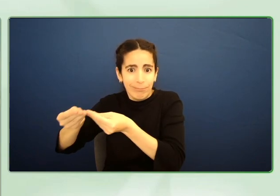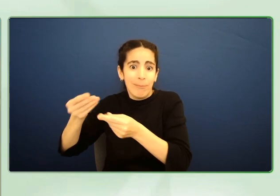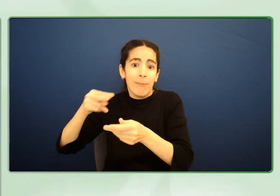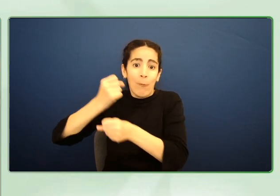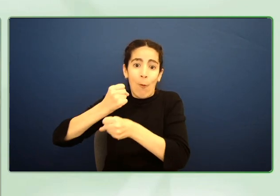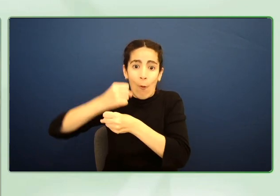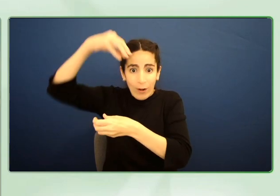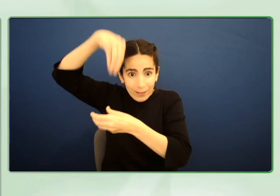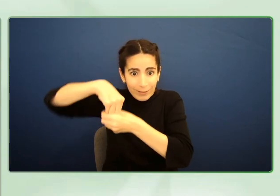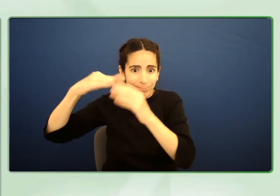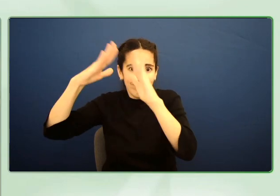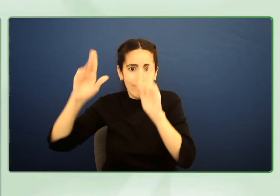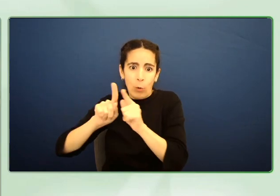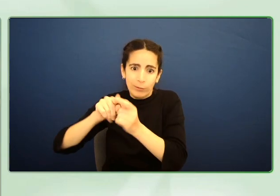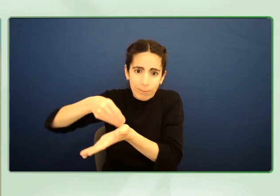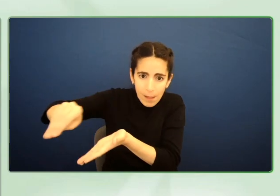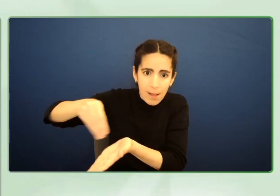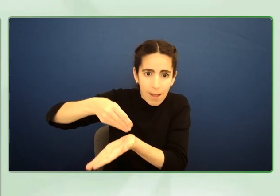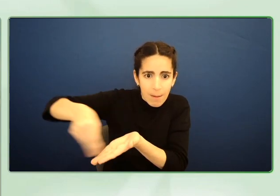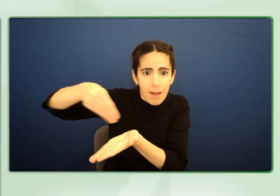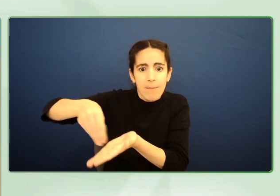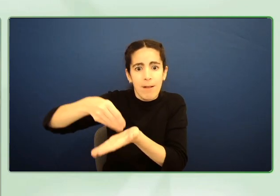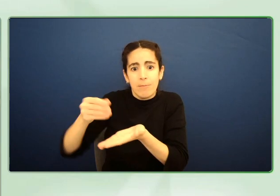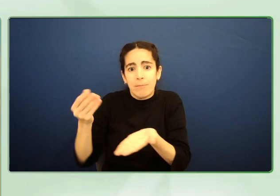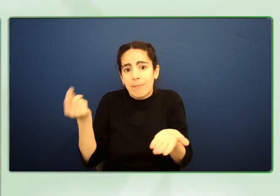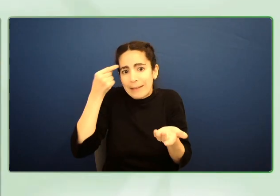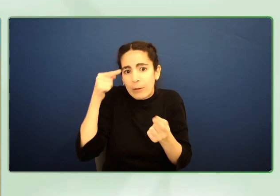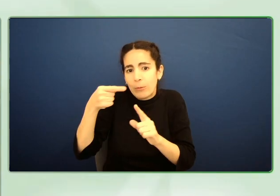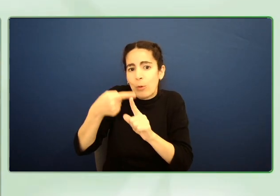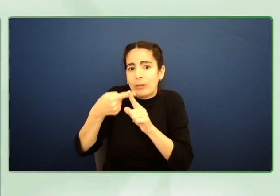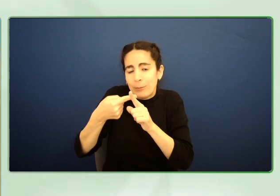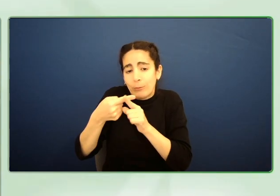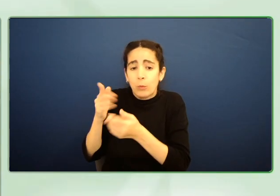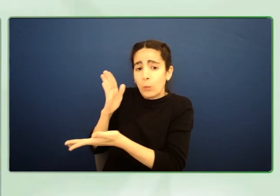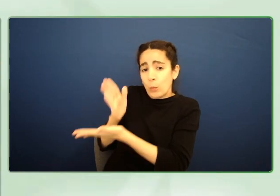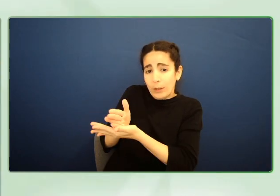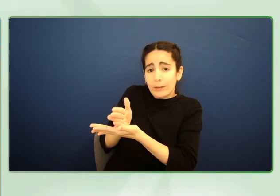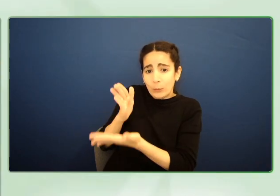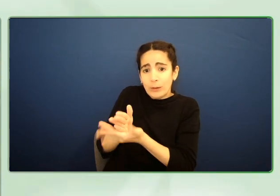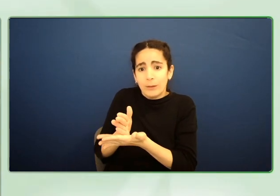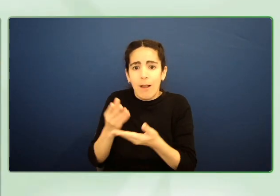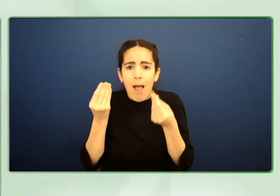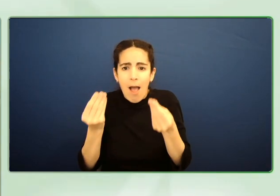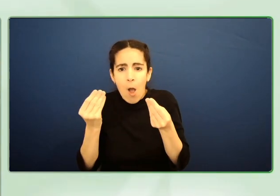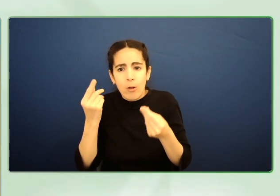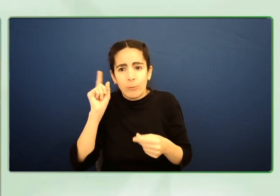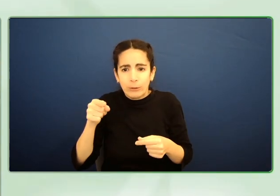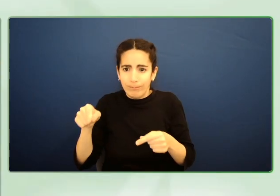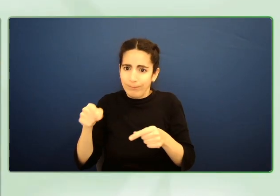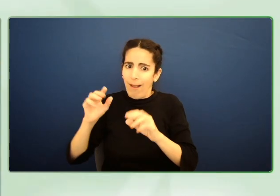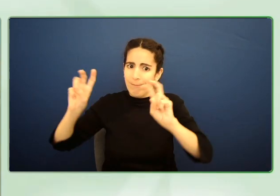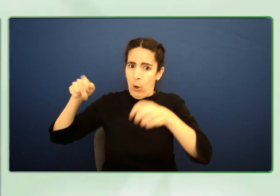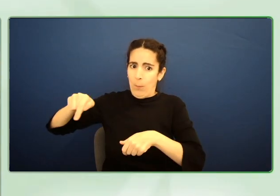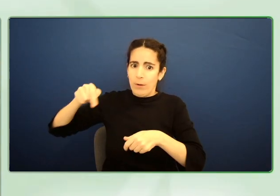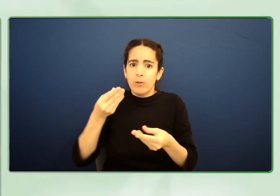time, and we've got to also put training and everything in place. But politicians are politicians, yeah? And chancellors